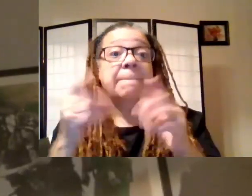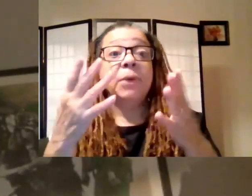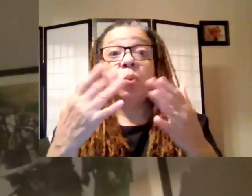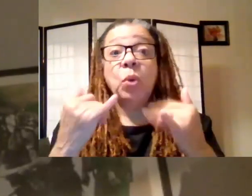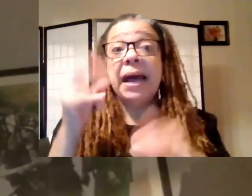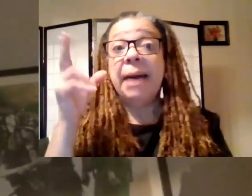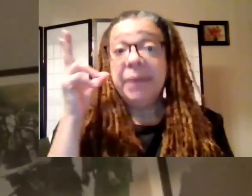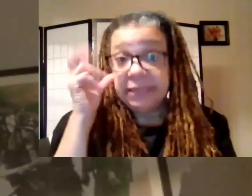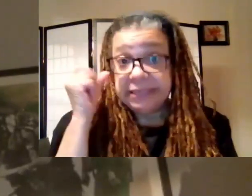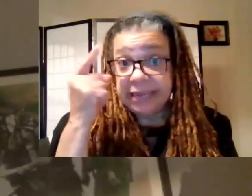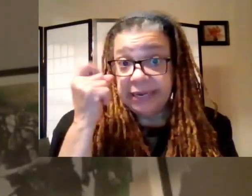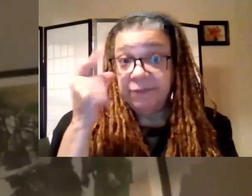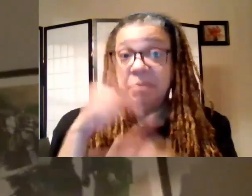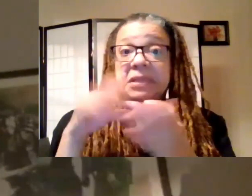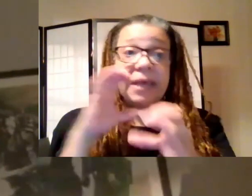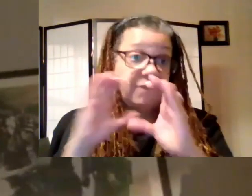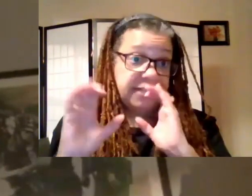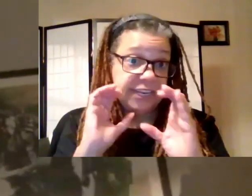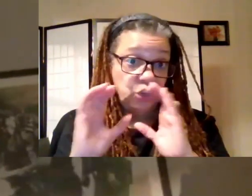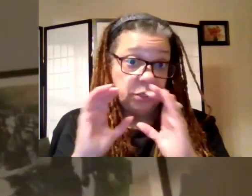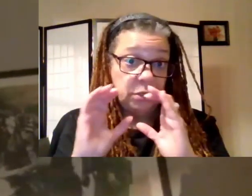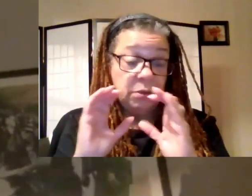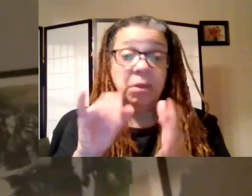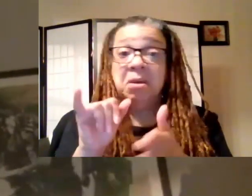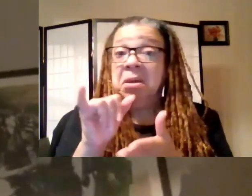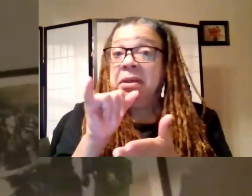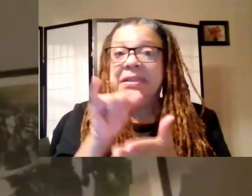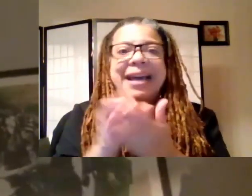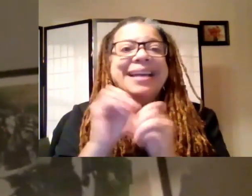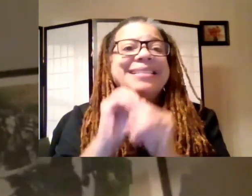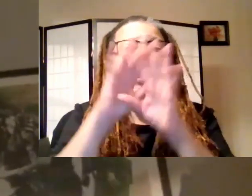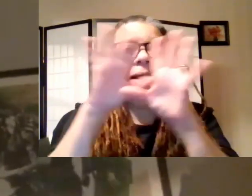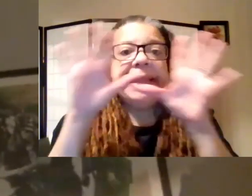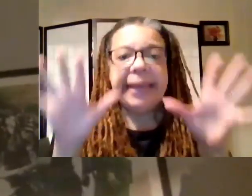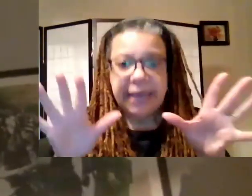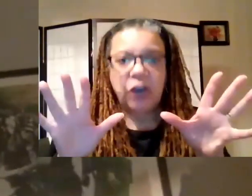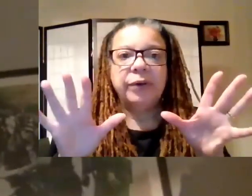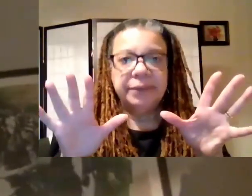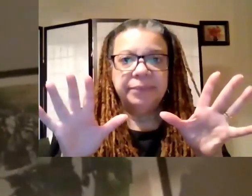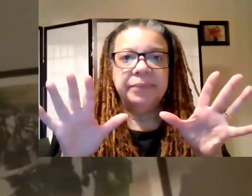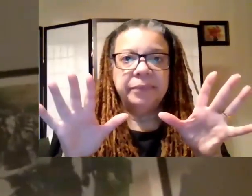this conversation is that it's pretty clear that the